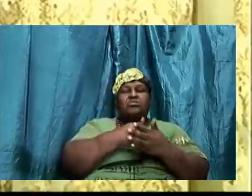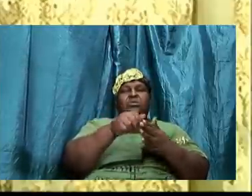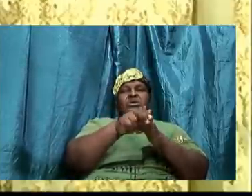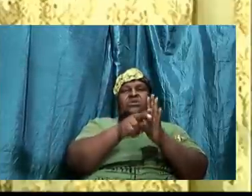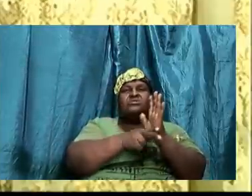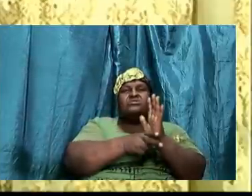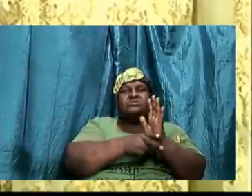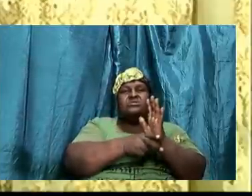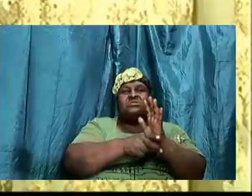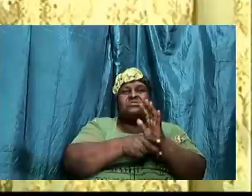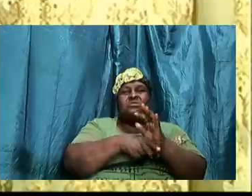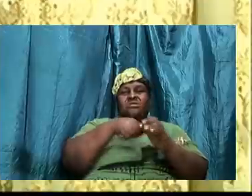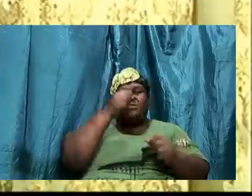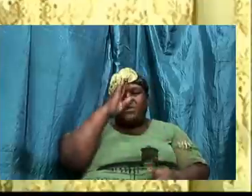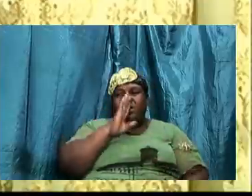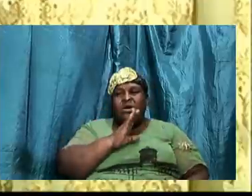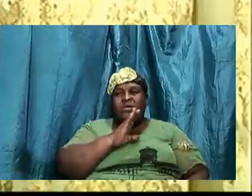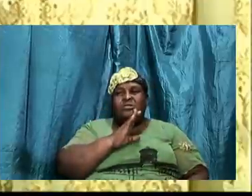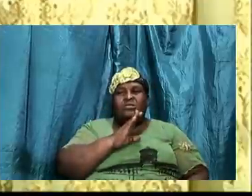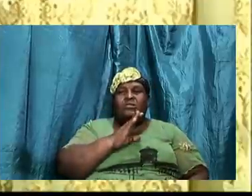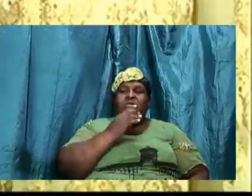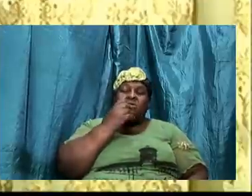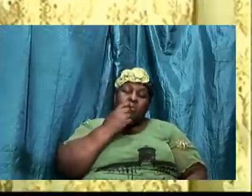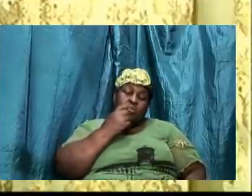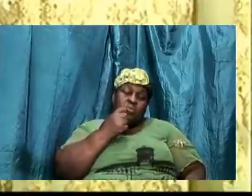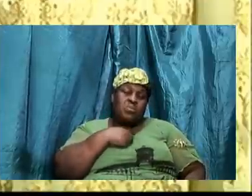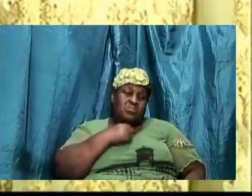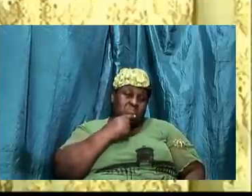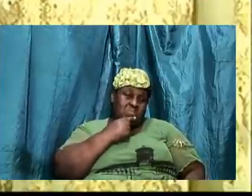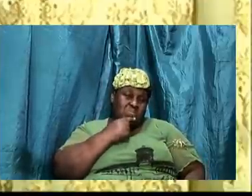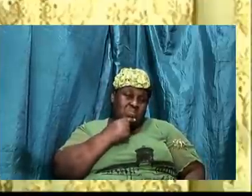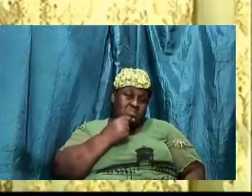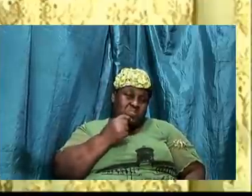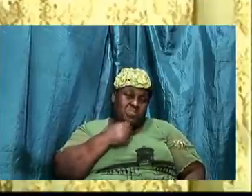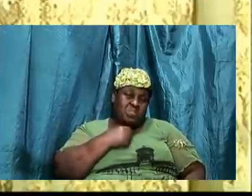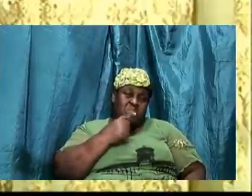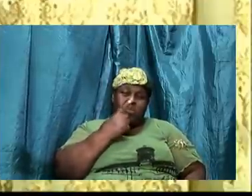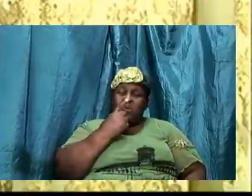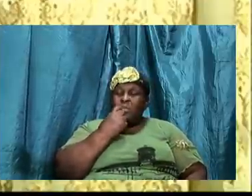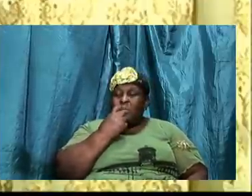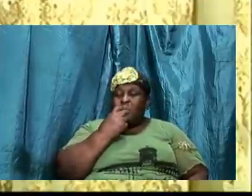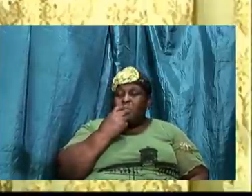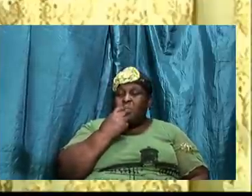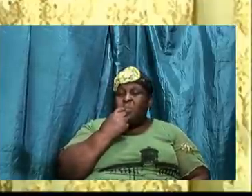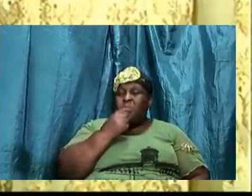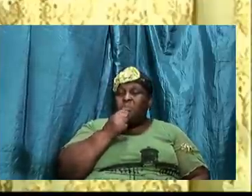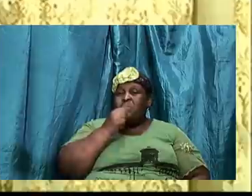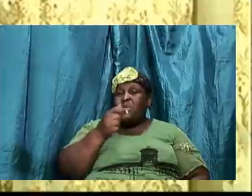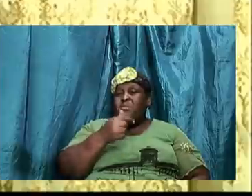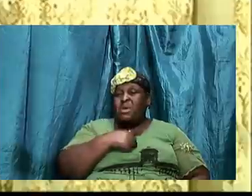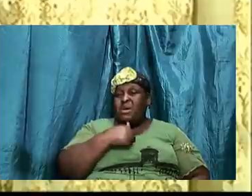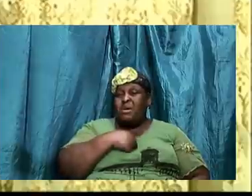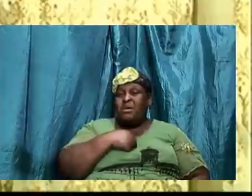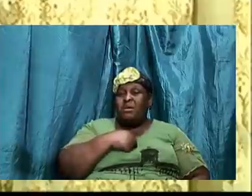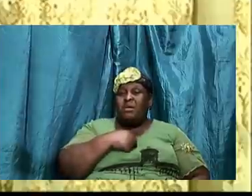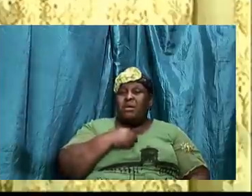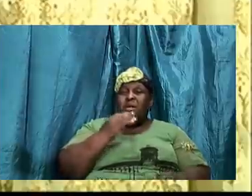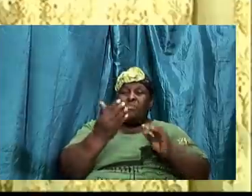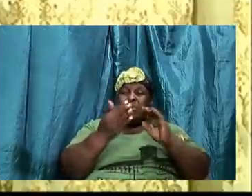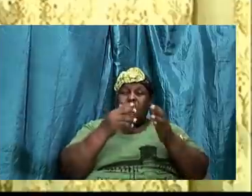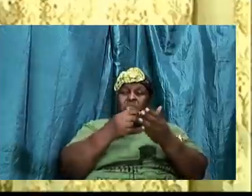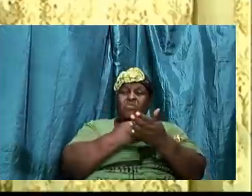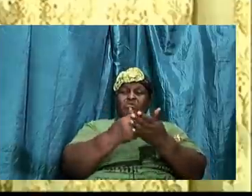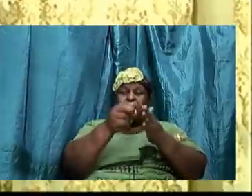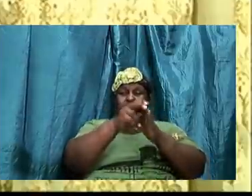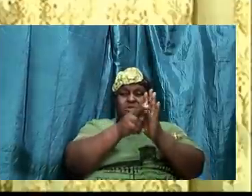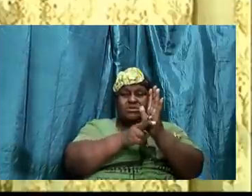have become the righteousness of Christ. And this would not be possible to be